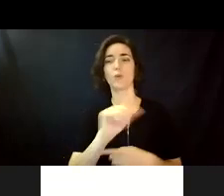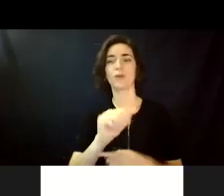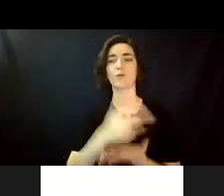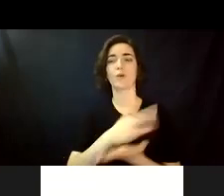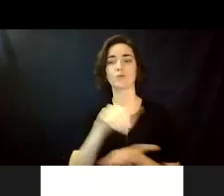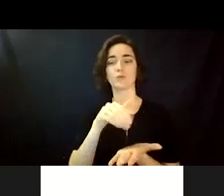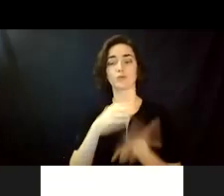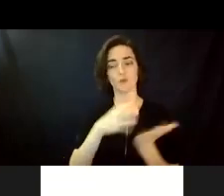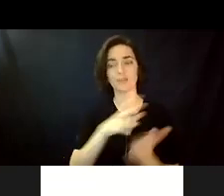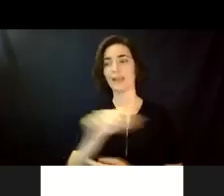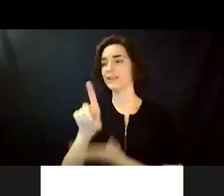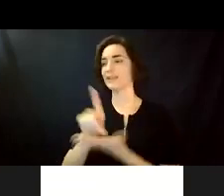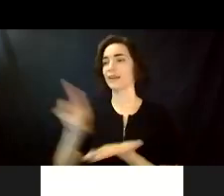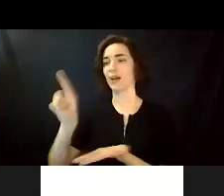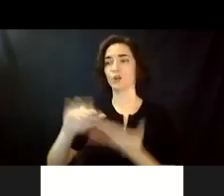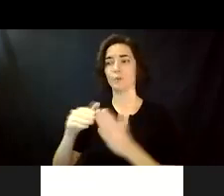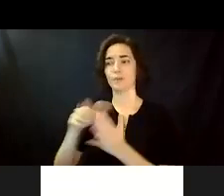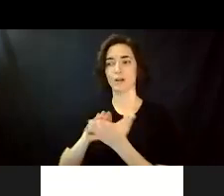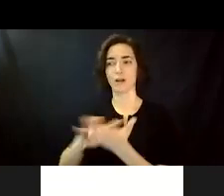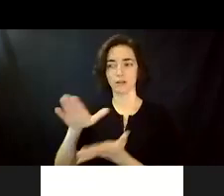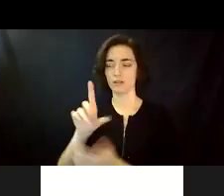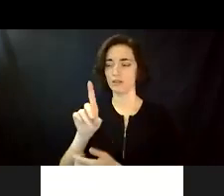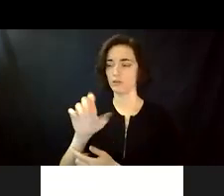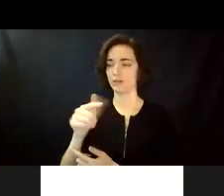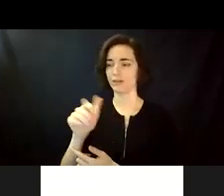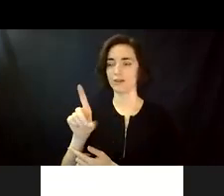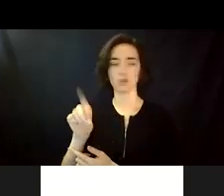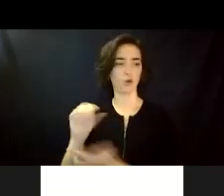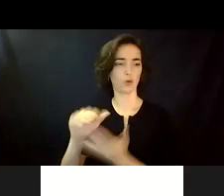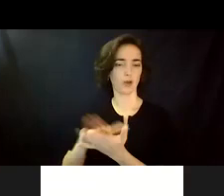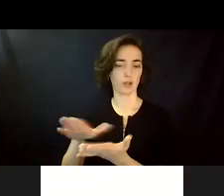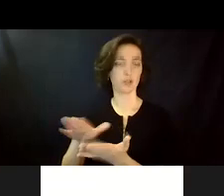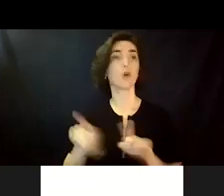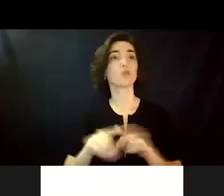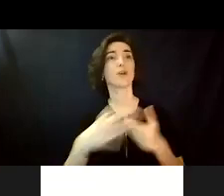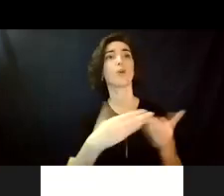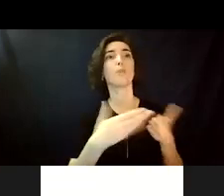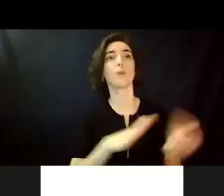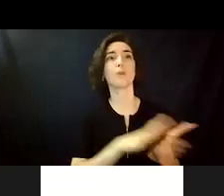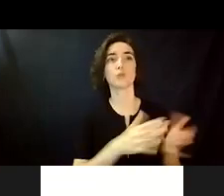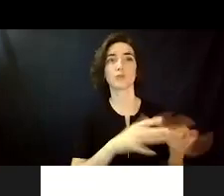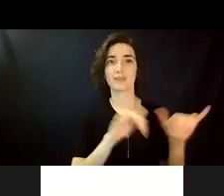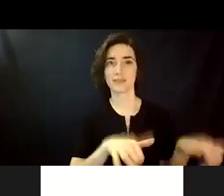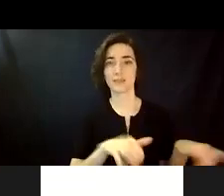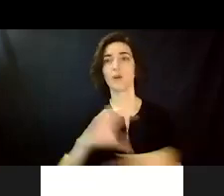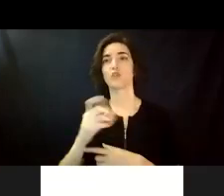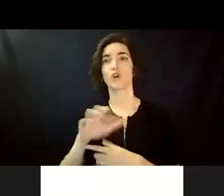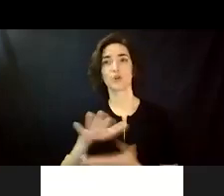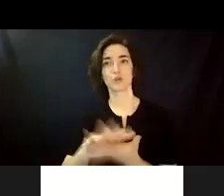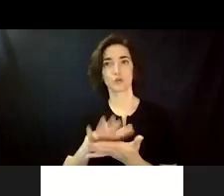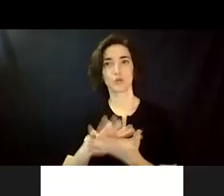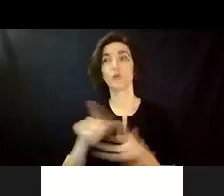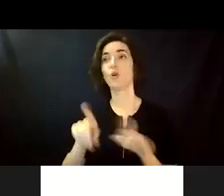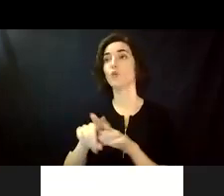Community College. We also include public school systems, charter school associations, and also employers in the New Orleans metro